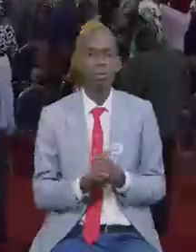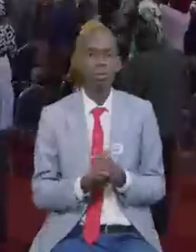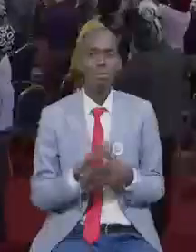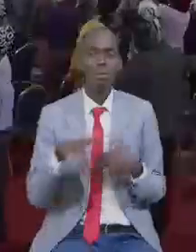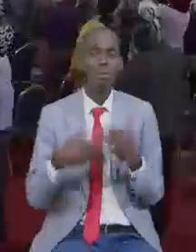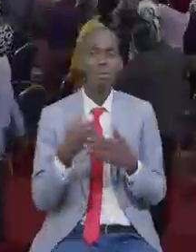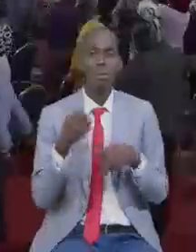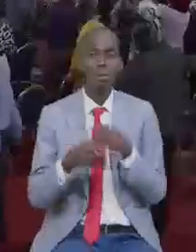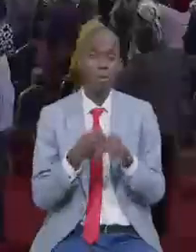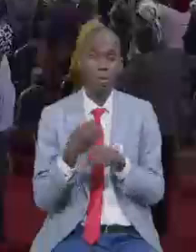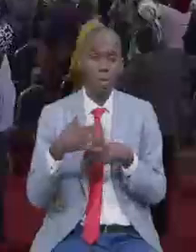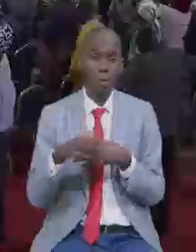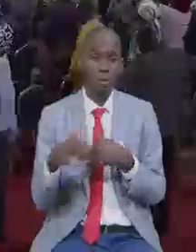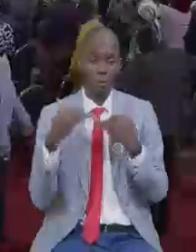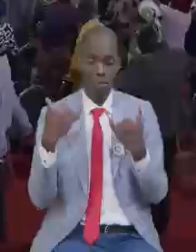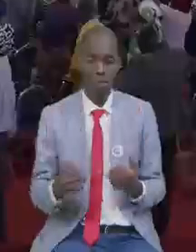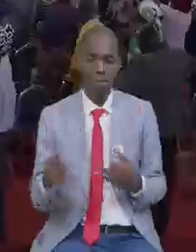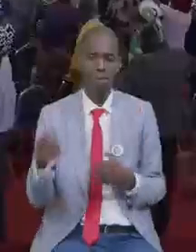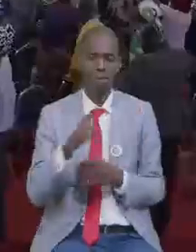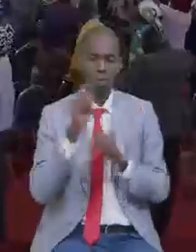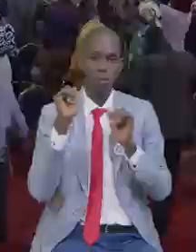Now you can.